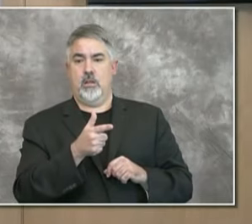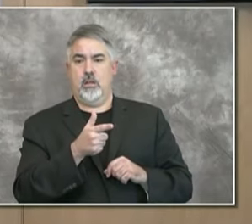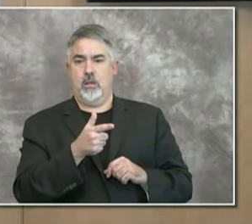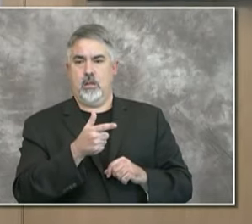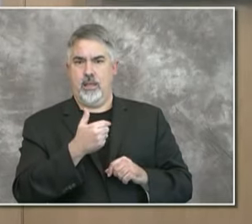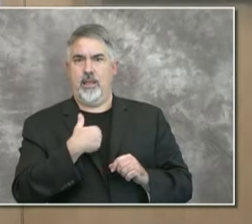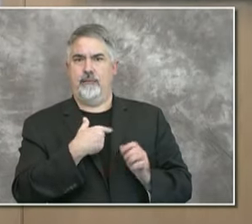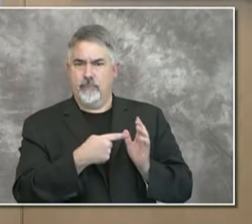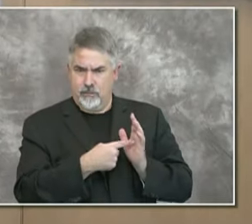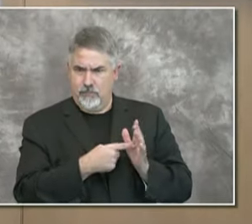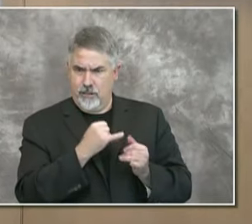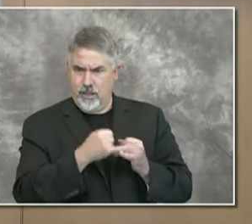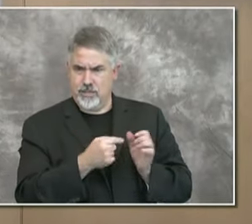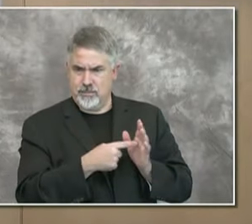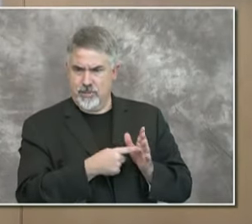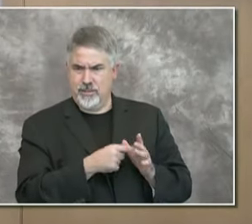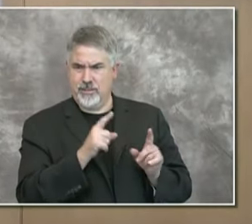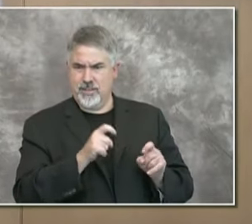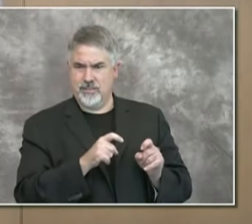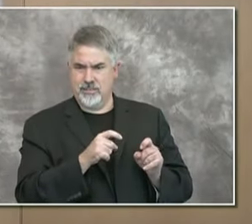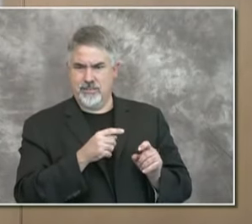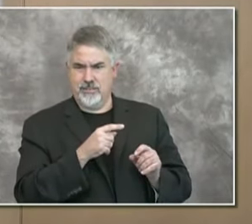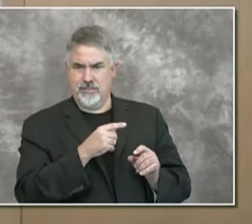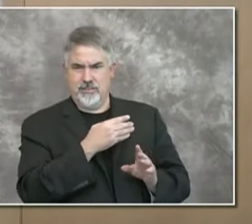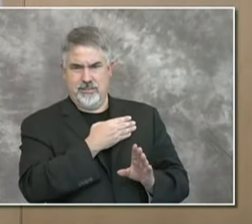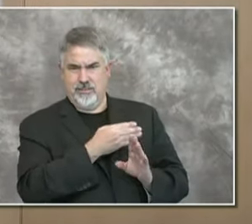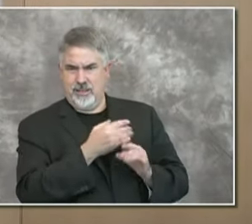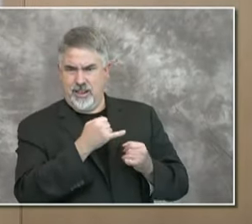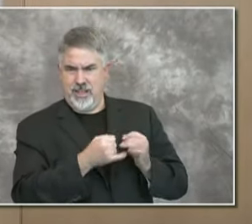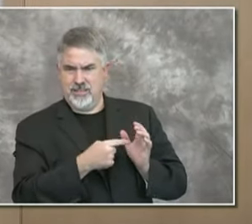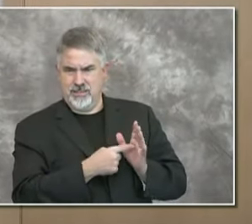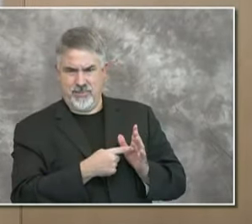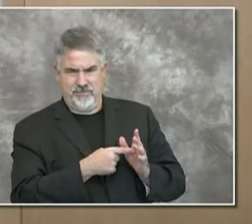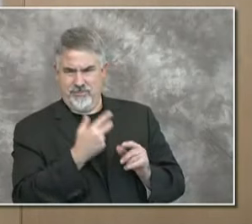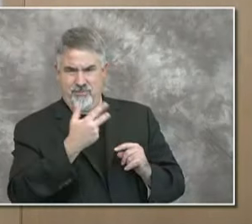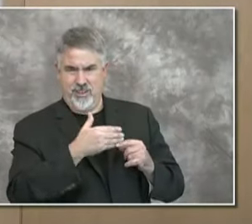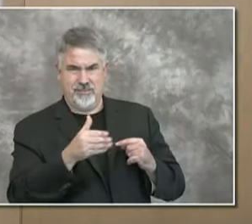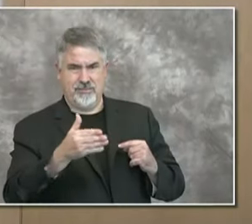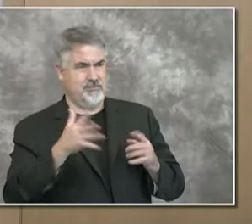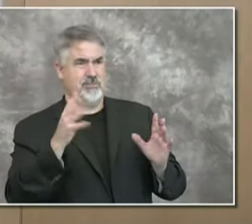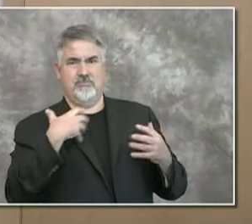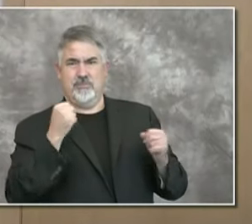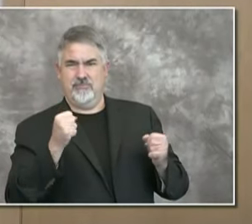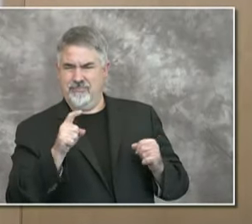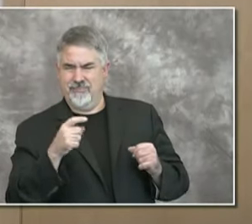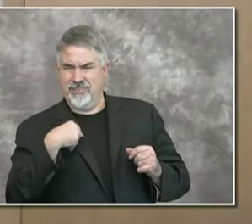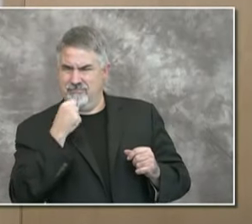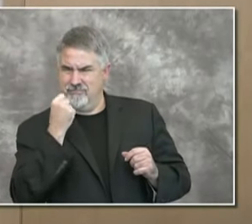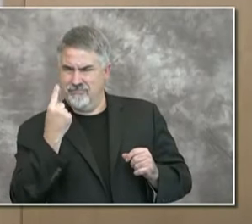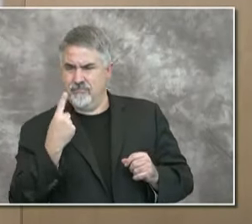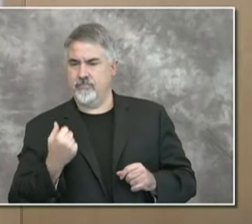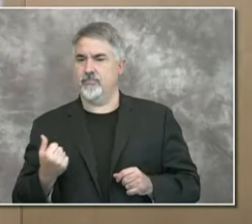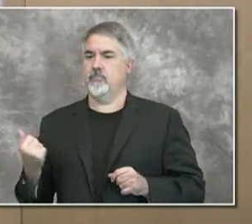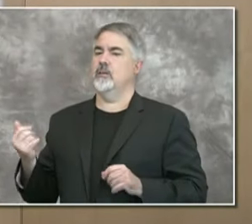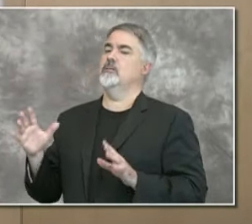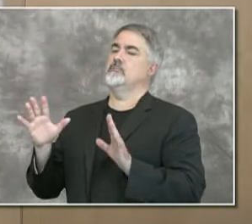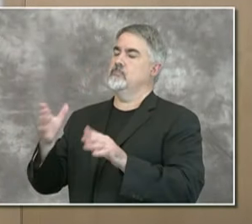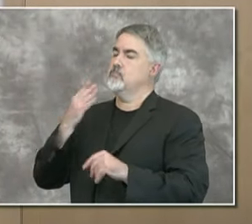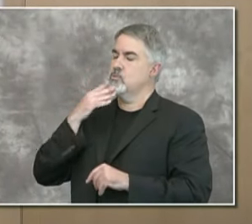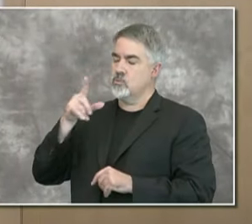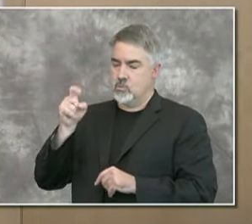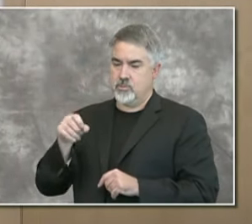or do patients get tested again until the result is negative? So, great question and an opportunity